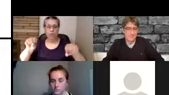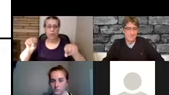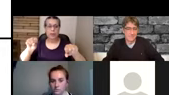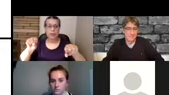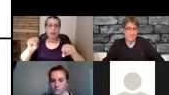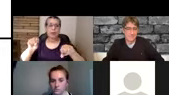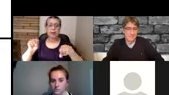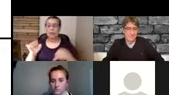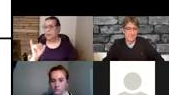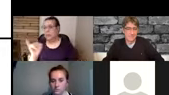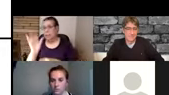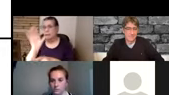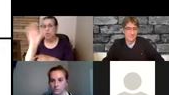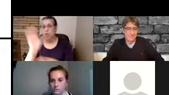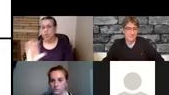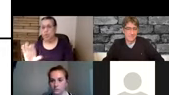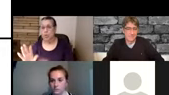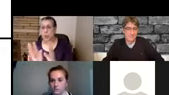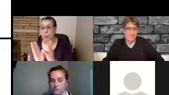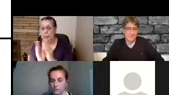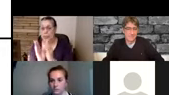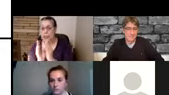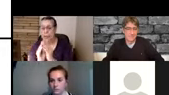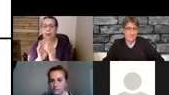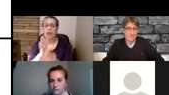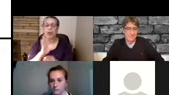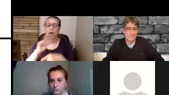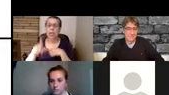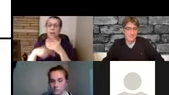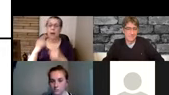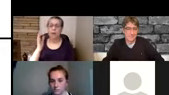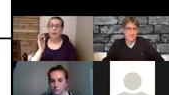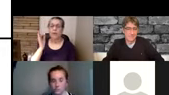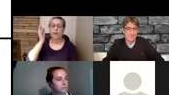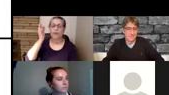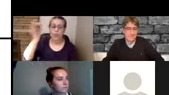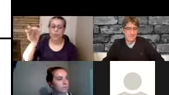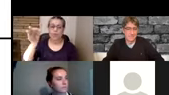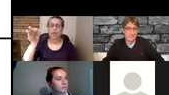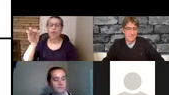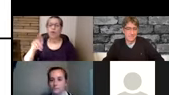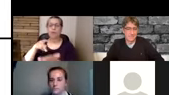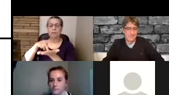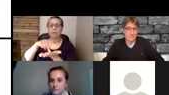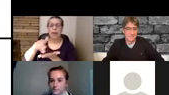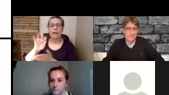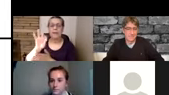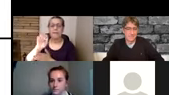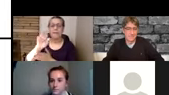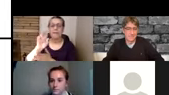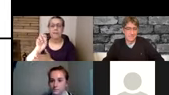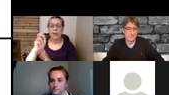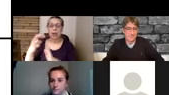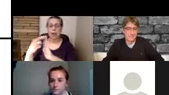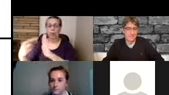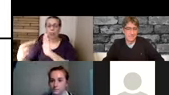evenings like this and other outreach mechanisms in order to talk about our future of fair rules. If you're curious to know more about those, you can